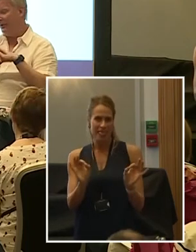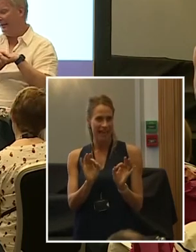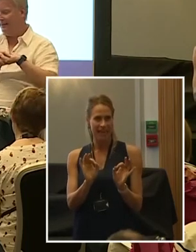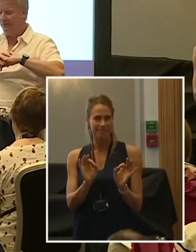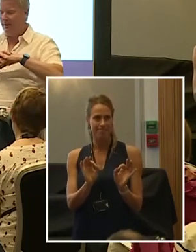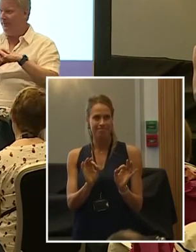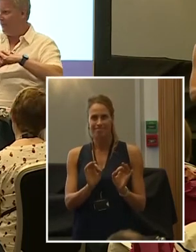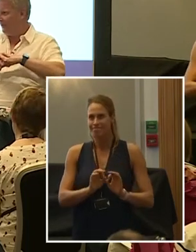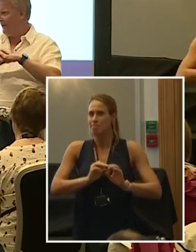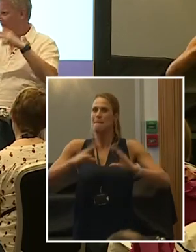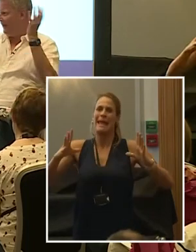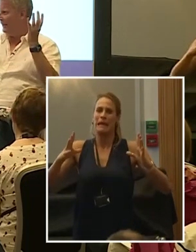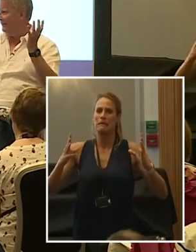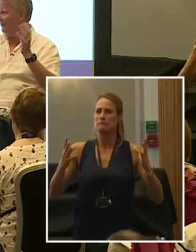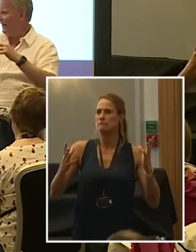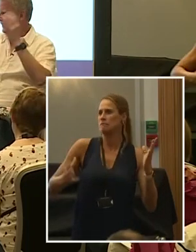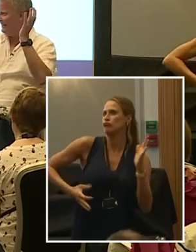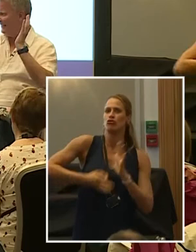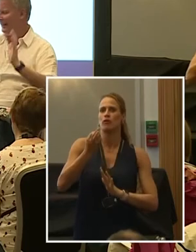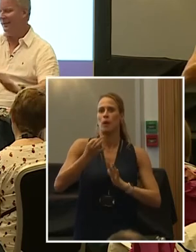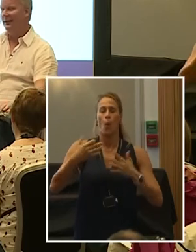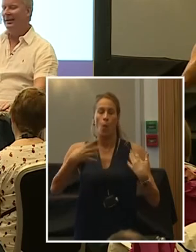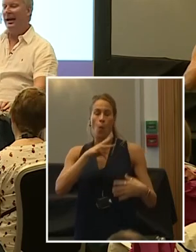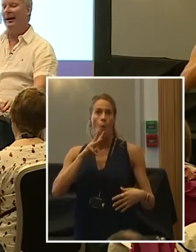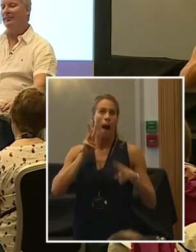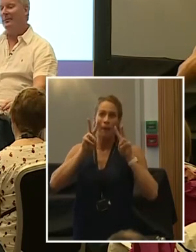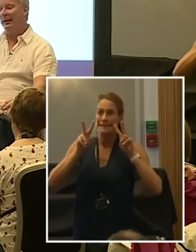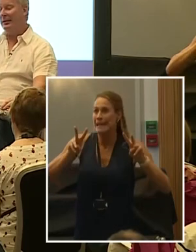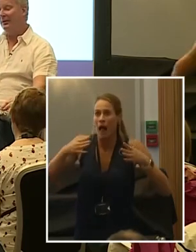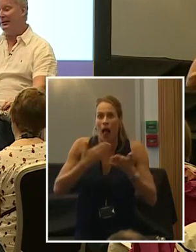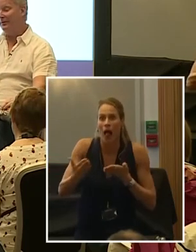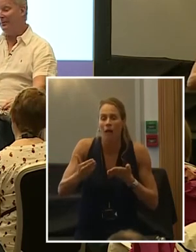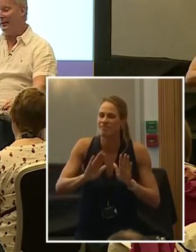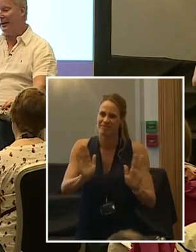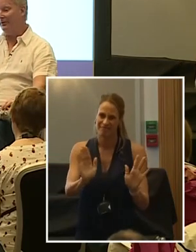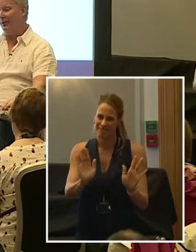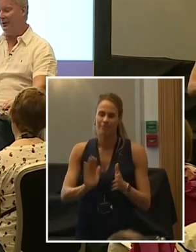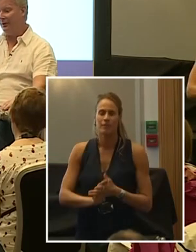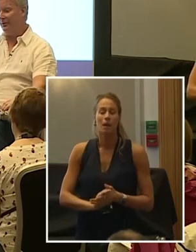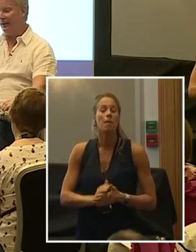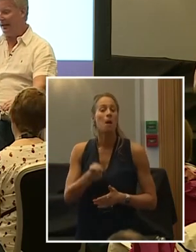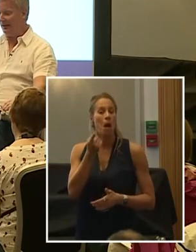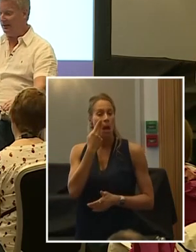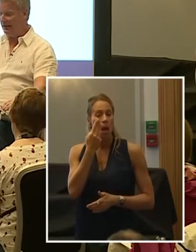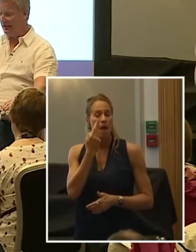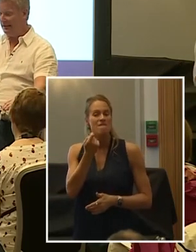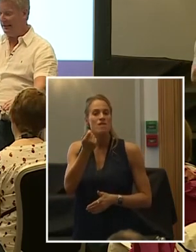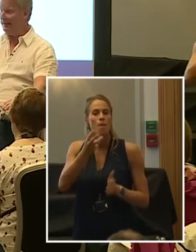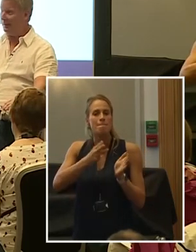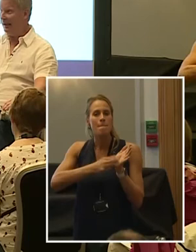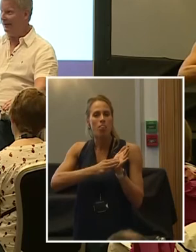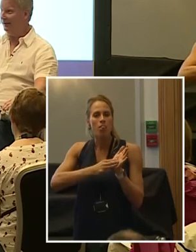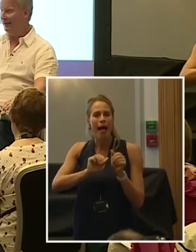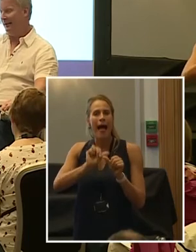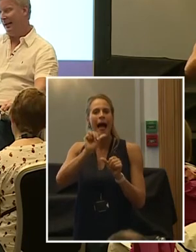There was not this great groundbreaking, wow, I can see again. But I did notice a few months after the surgery that I could see